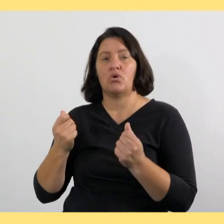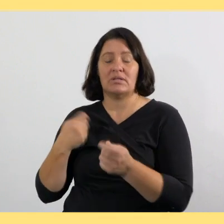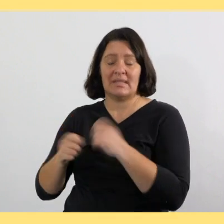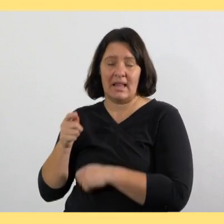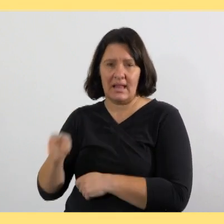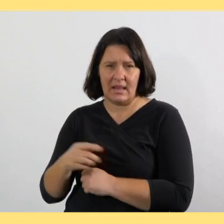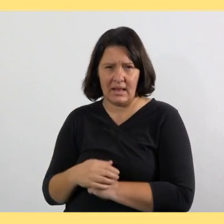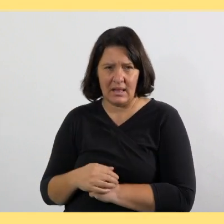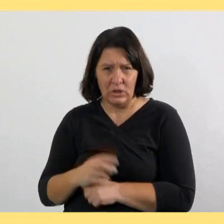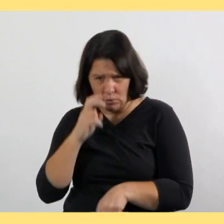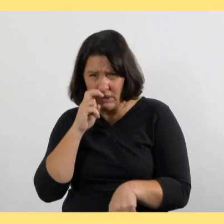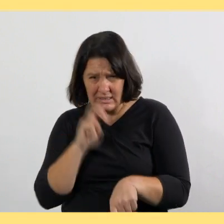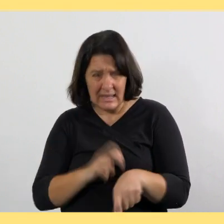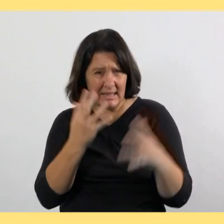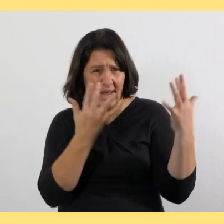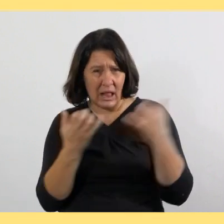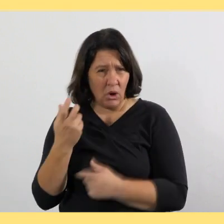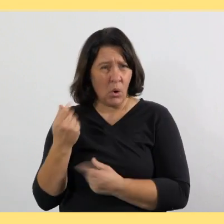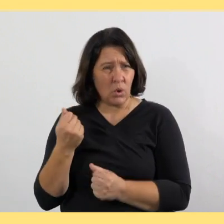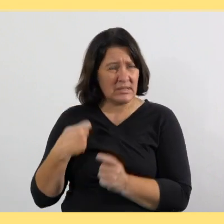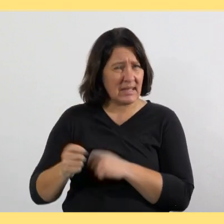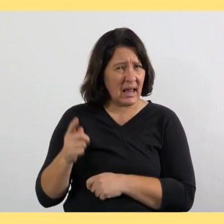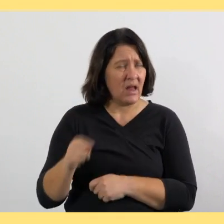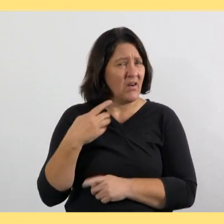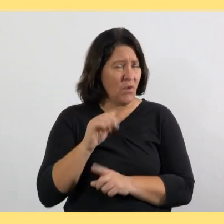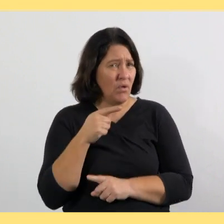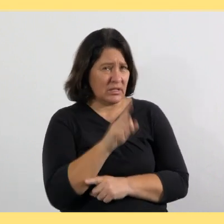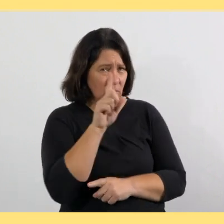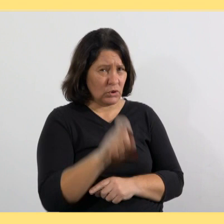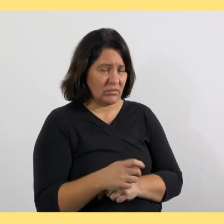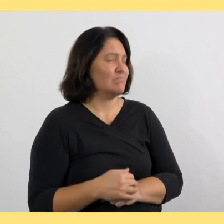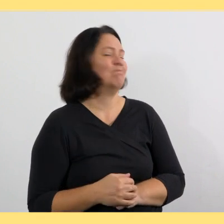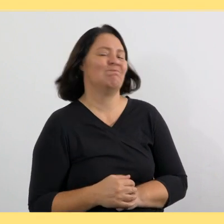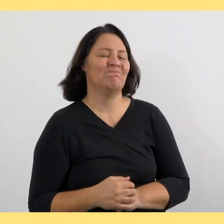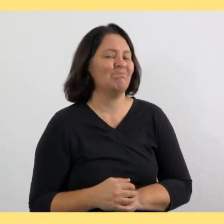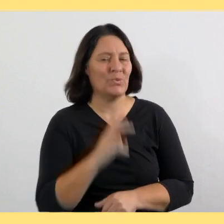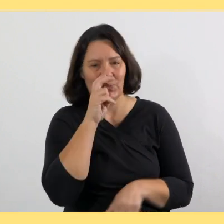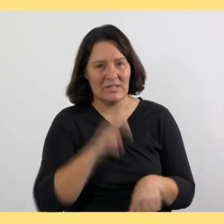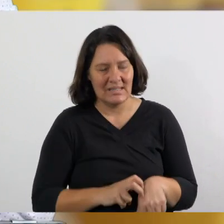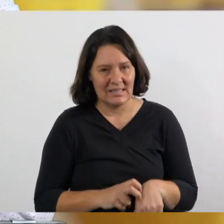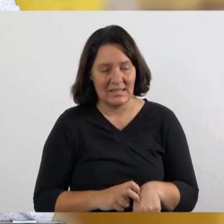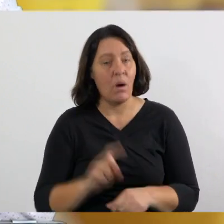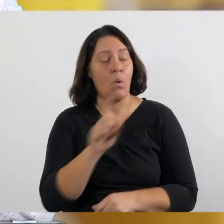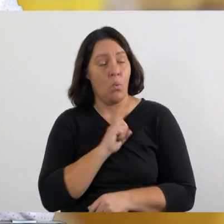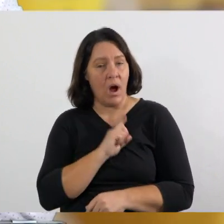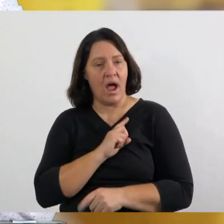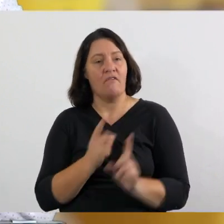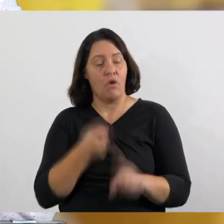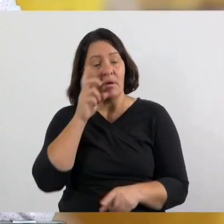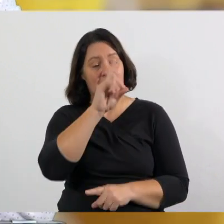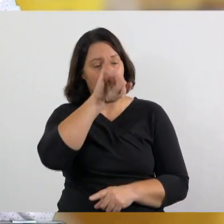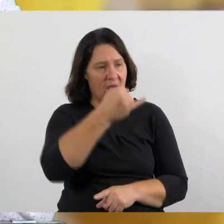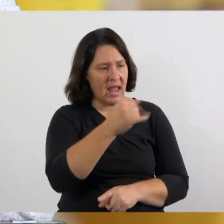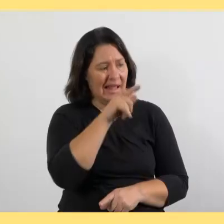sales. Do I need to calculate the cost of sales for this particular question? No. If I'm posting from